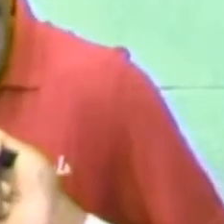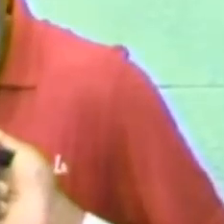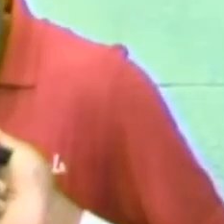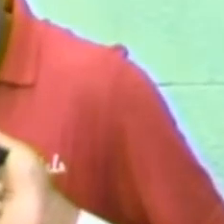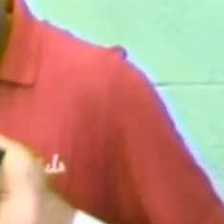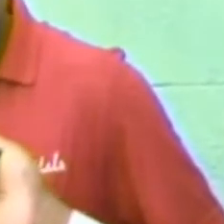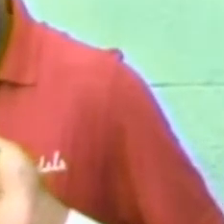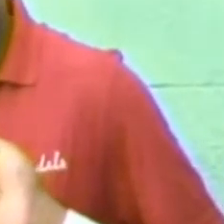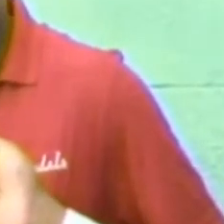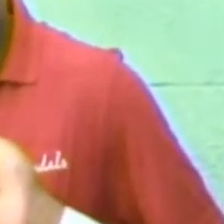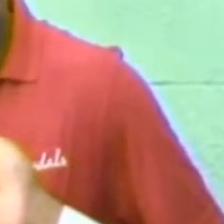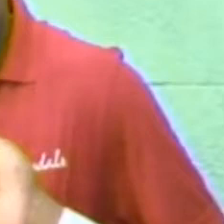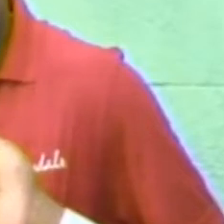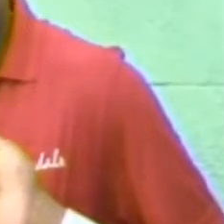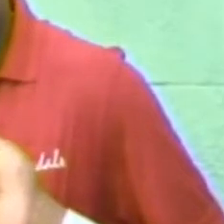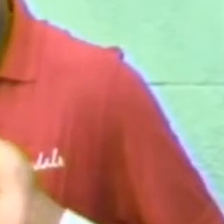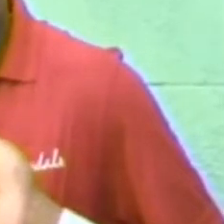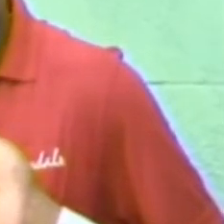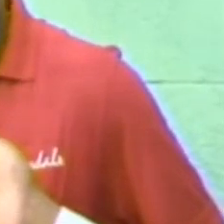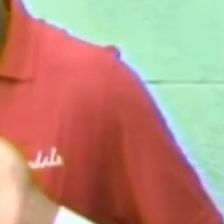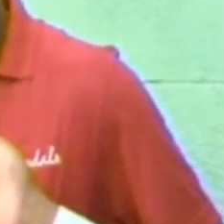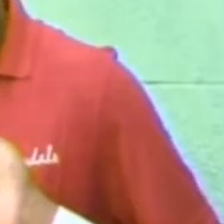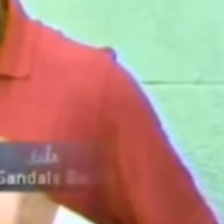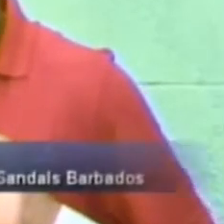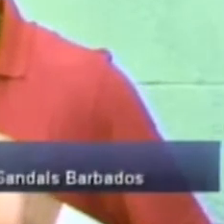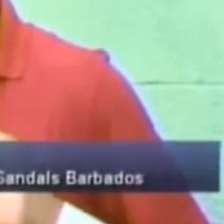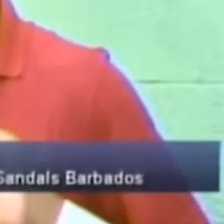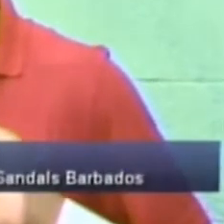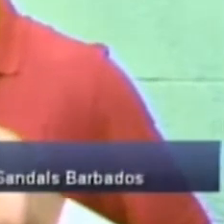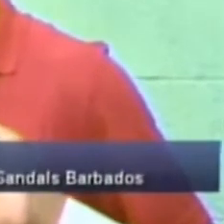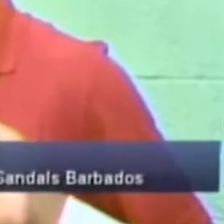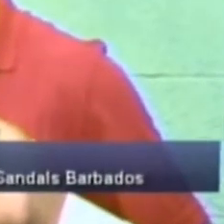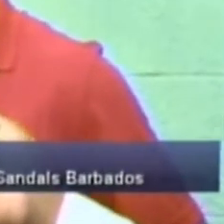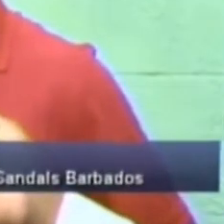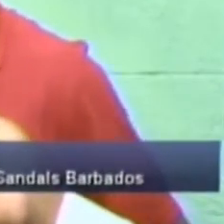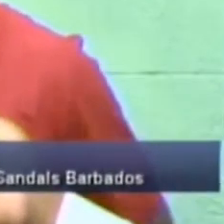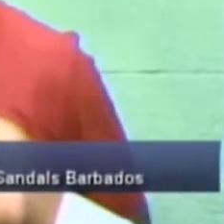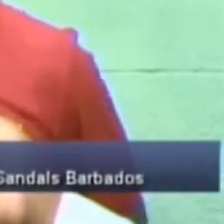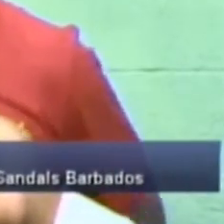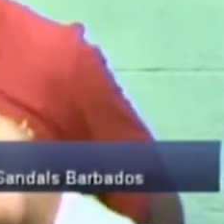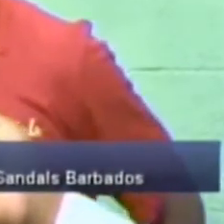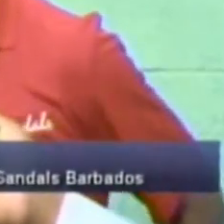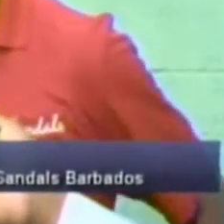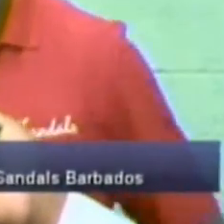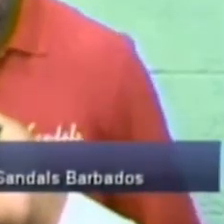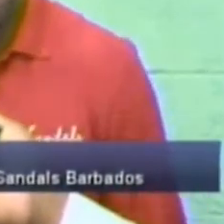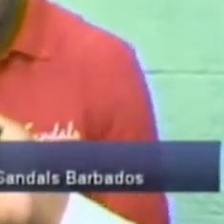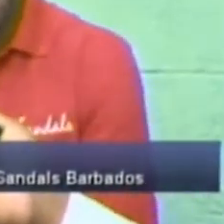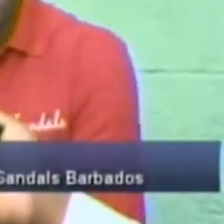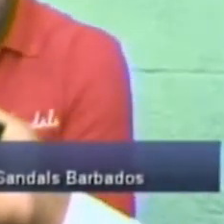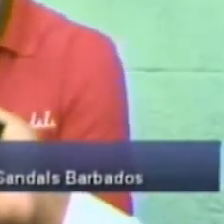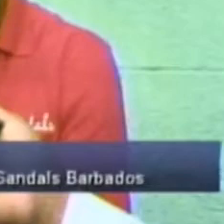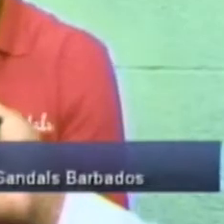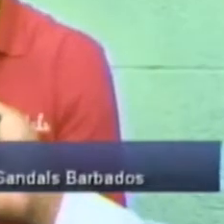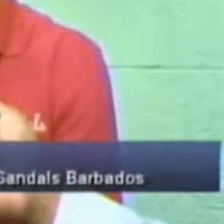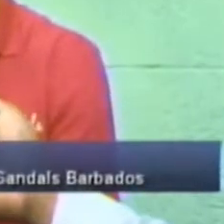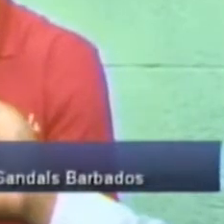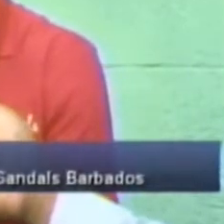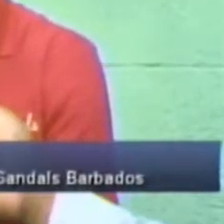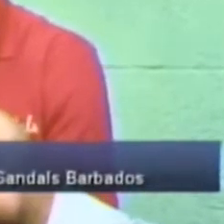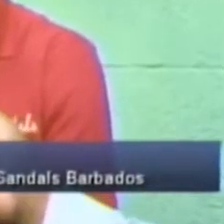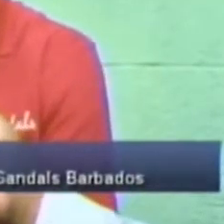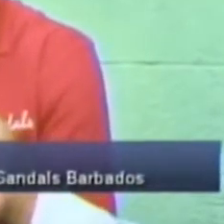in the high 90s for the beginning of the season, and to spill off into Sandals Royal, we're probably going to open up around